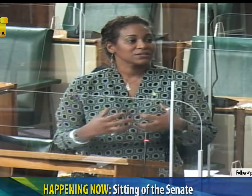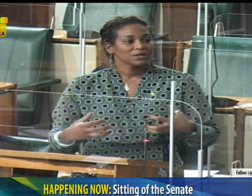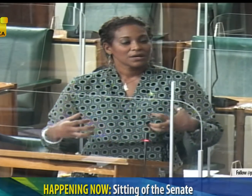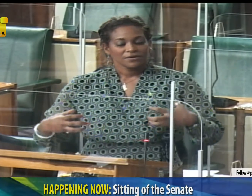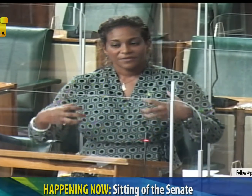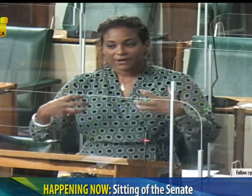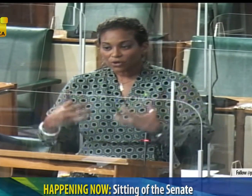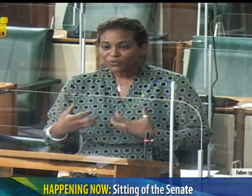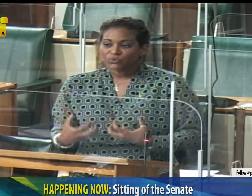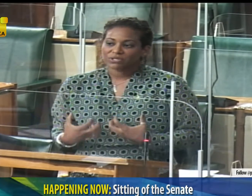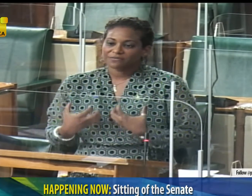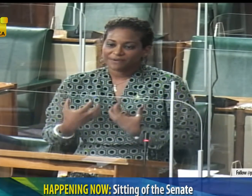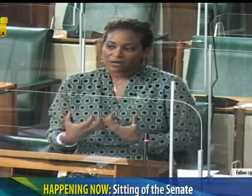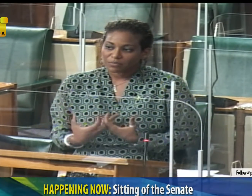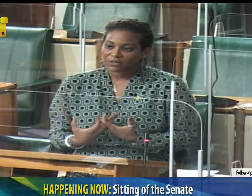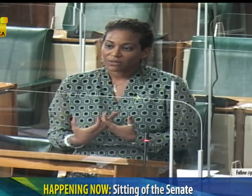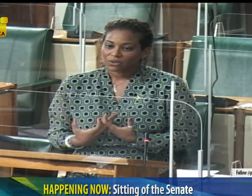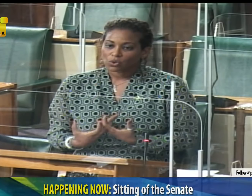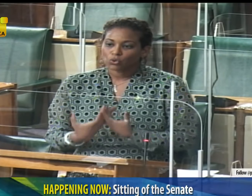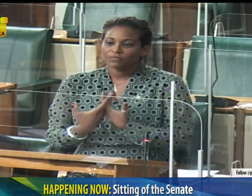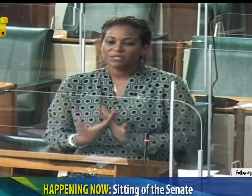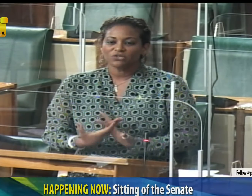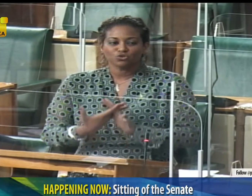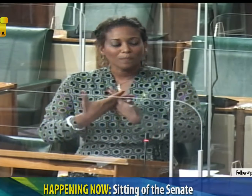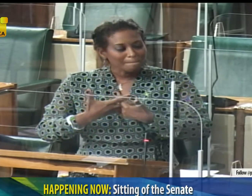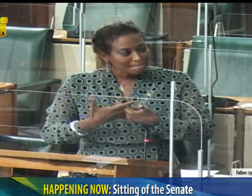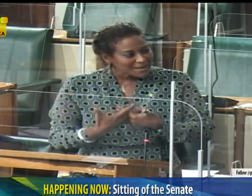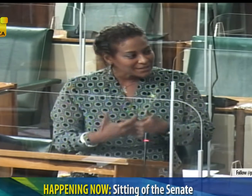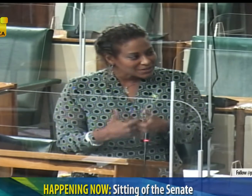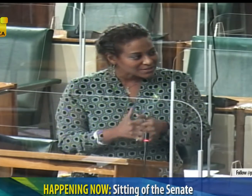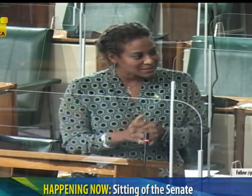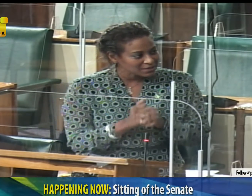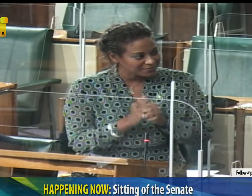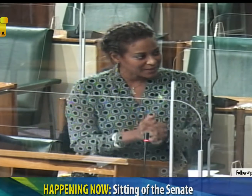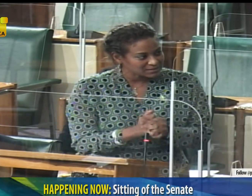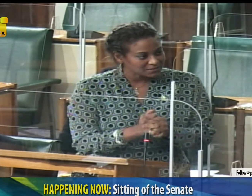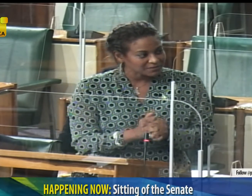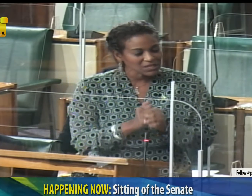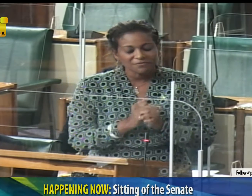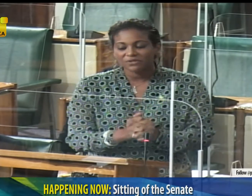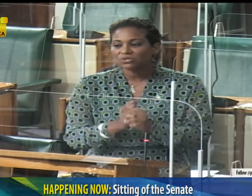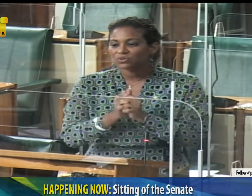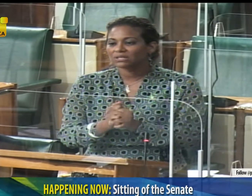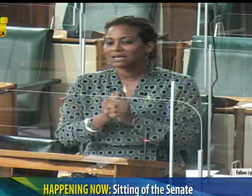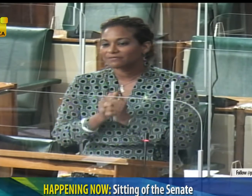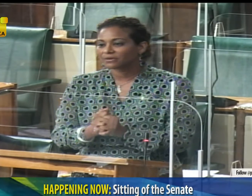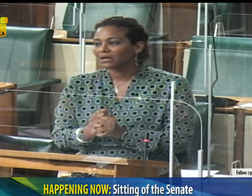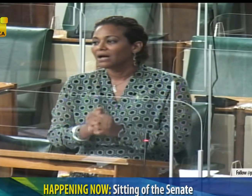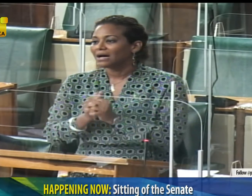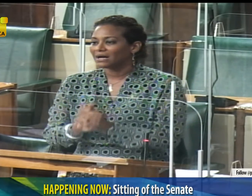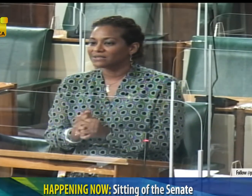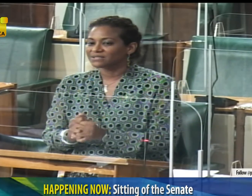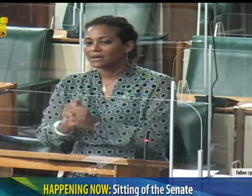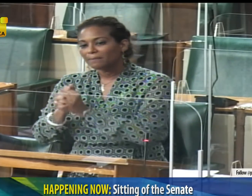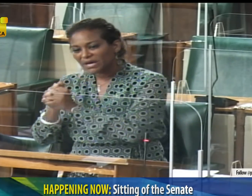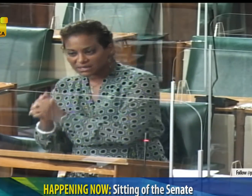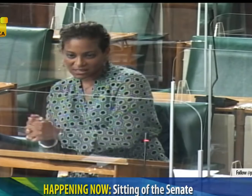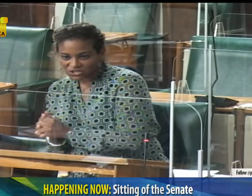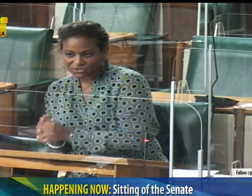that therapeutic farming could be tremendously effective, even to the level